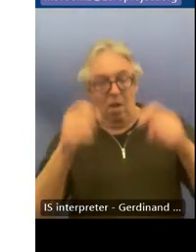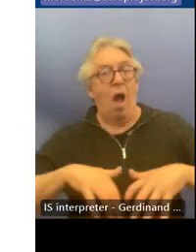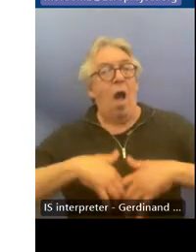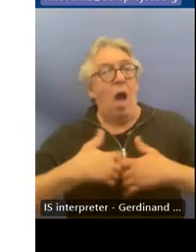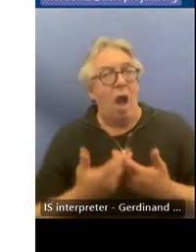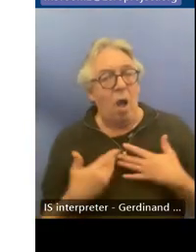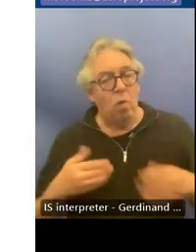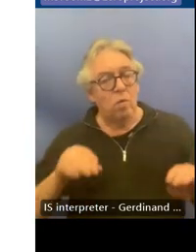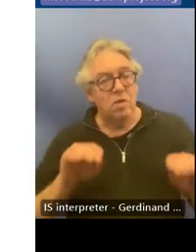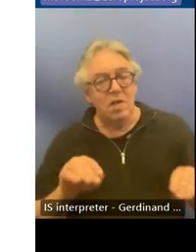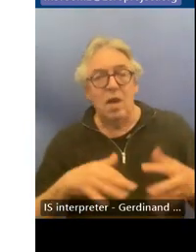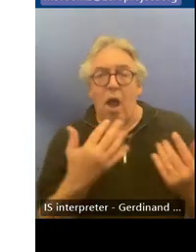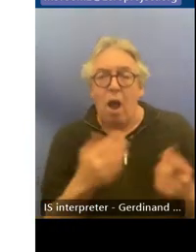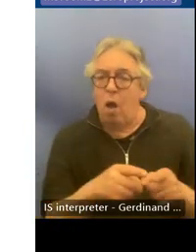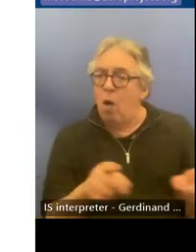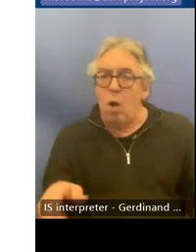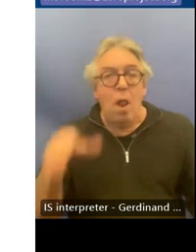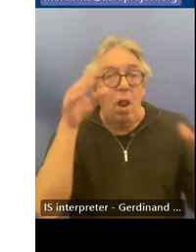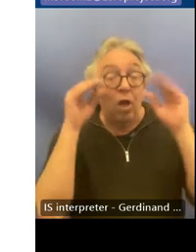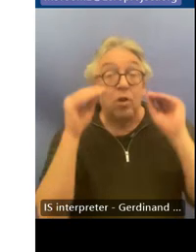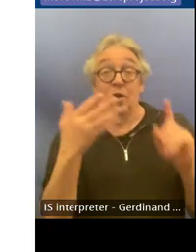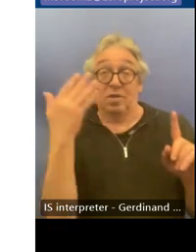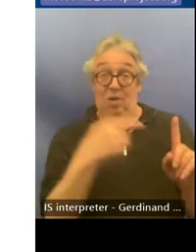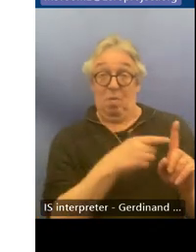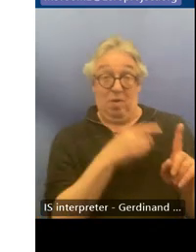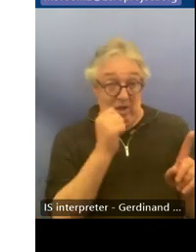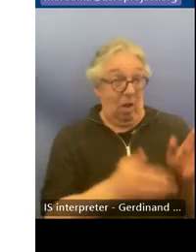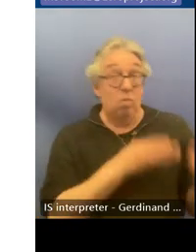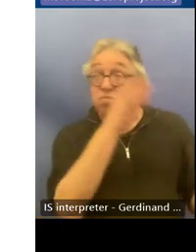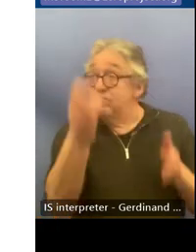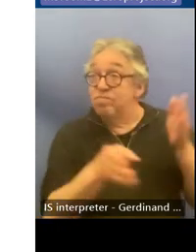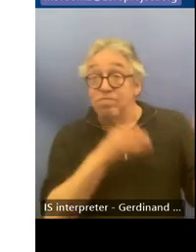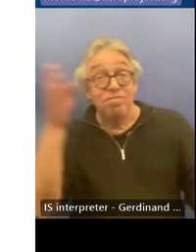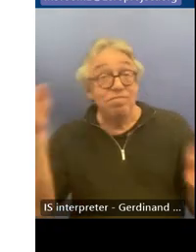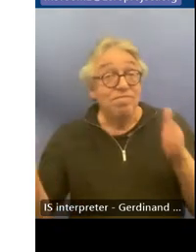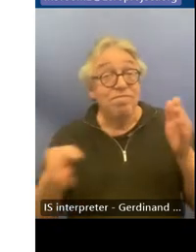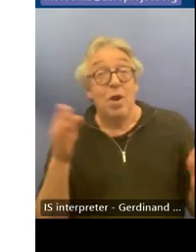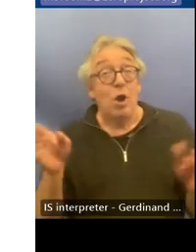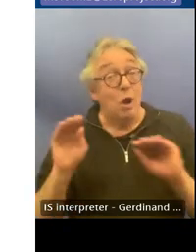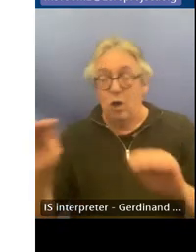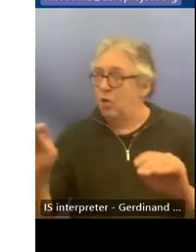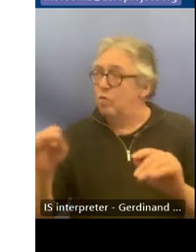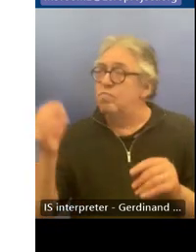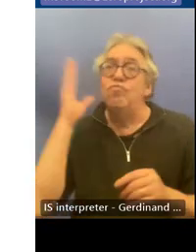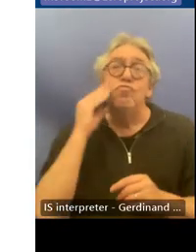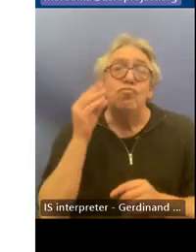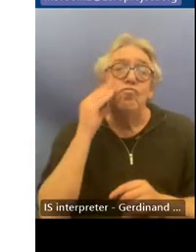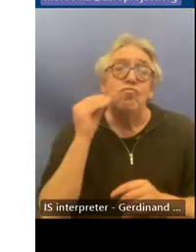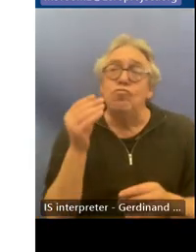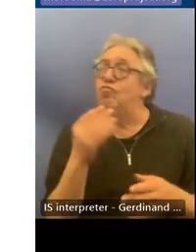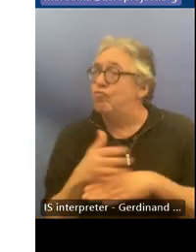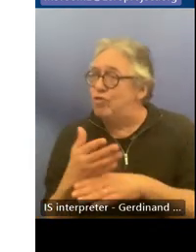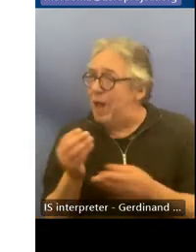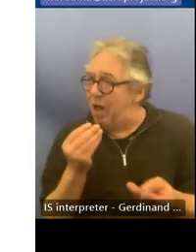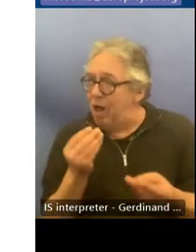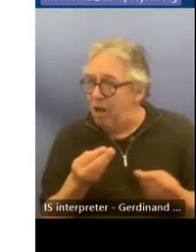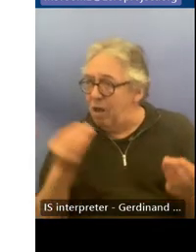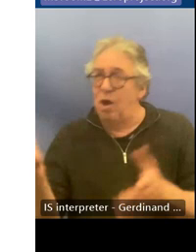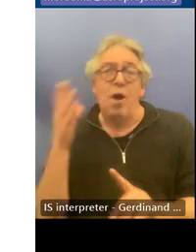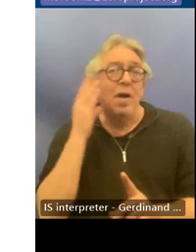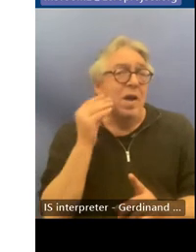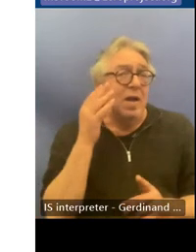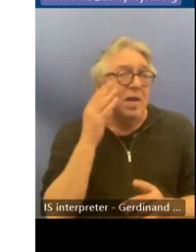now. She is visiting other schools and other communities. She's walking around communities to share her knowledge and to share her experience